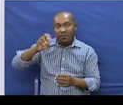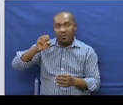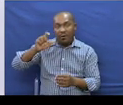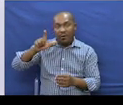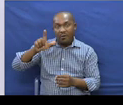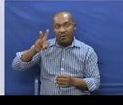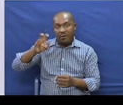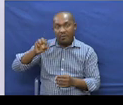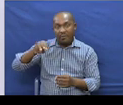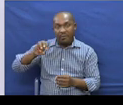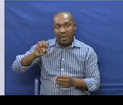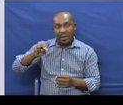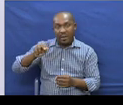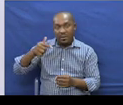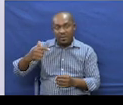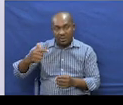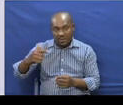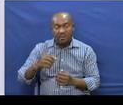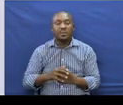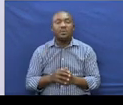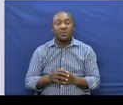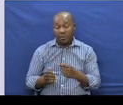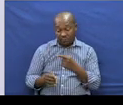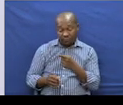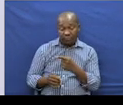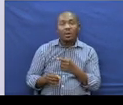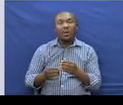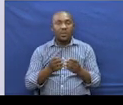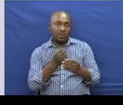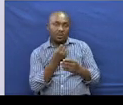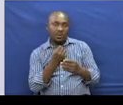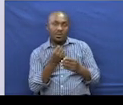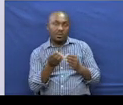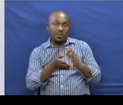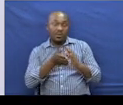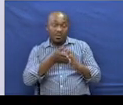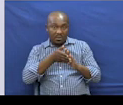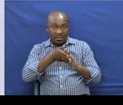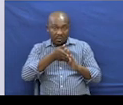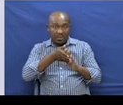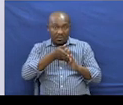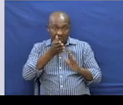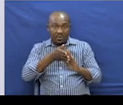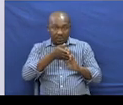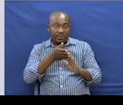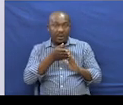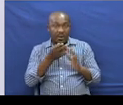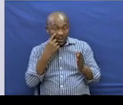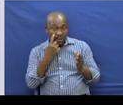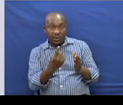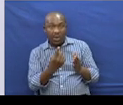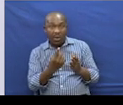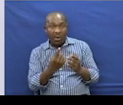One among the indicators of democracy in a particular nation is the level or the extent to which citizens